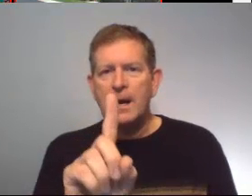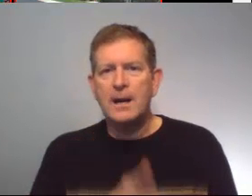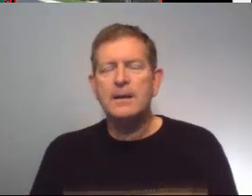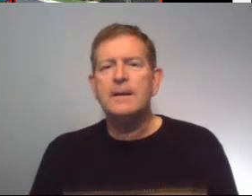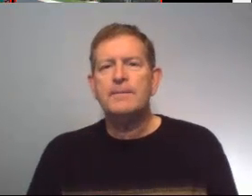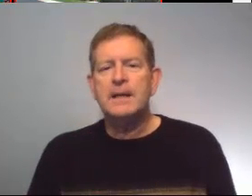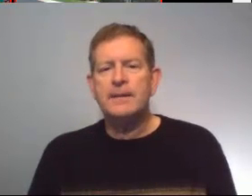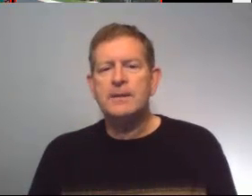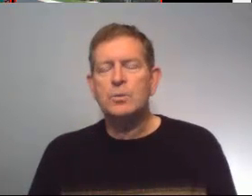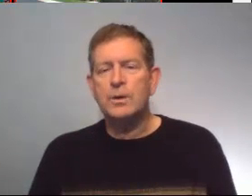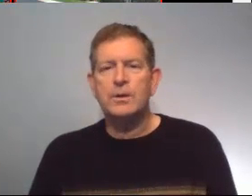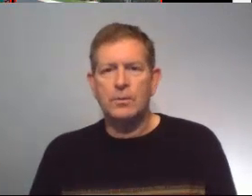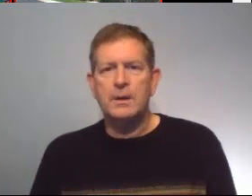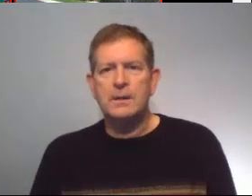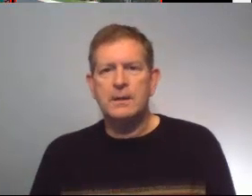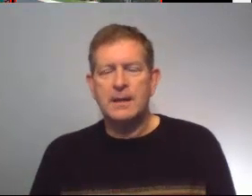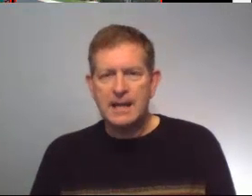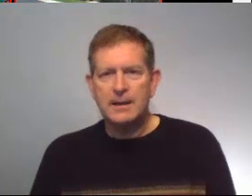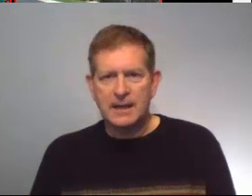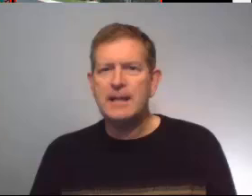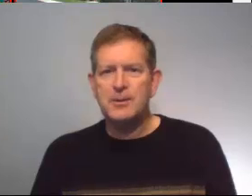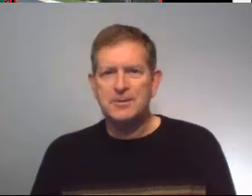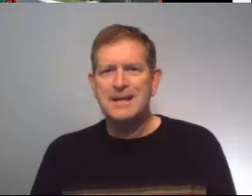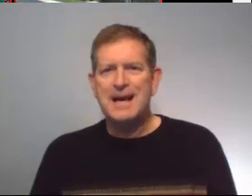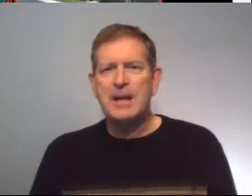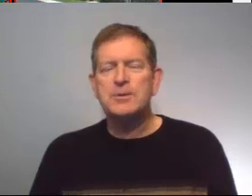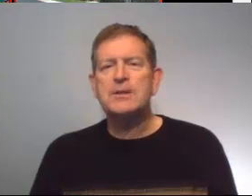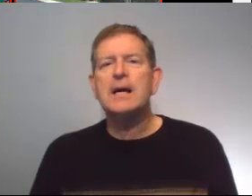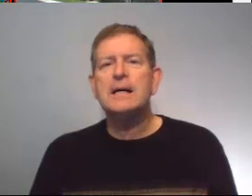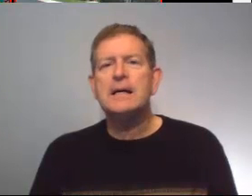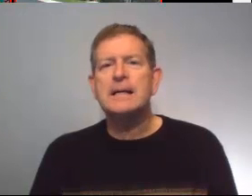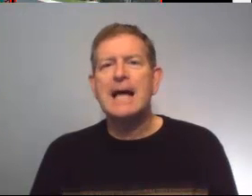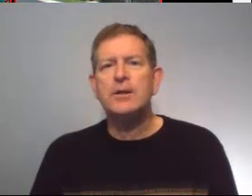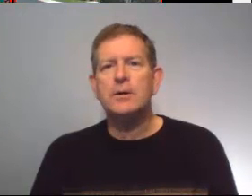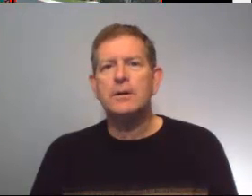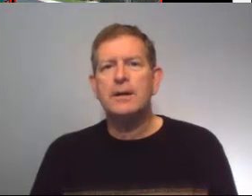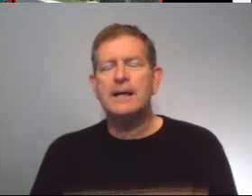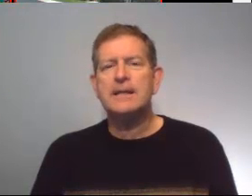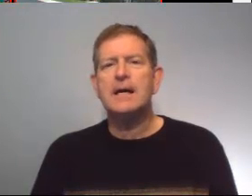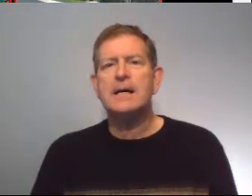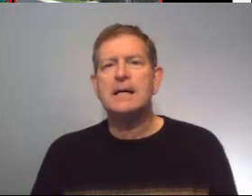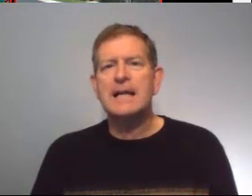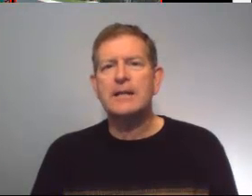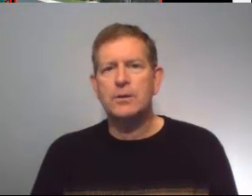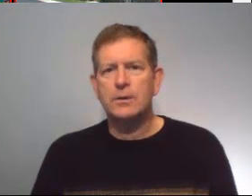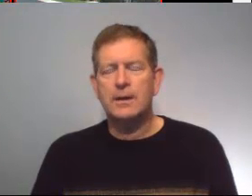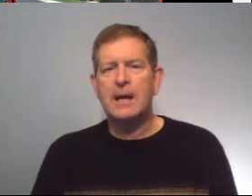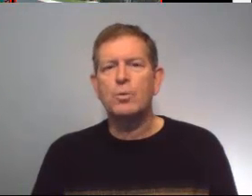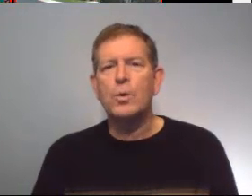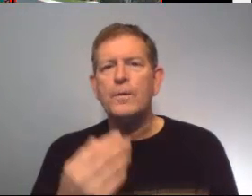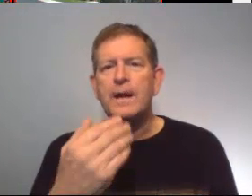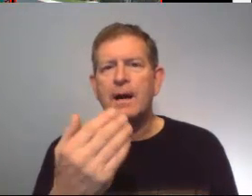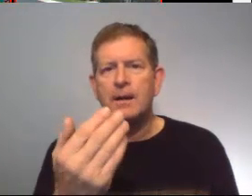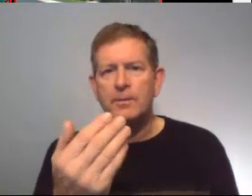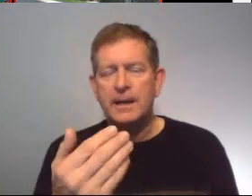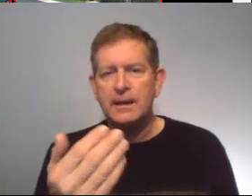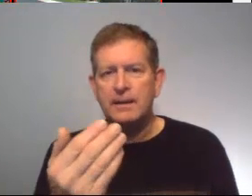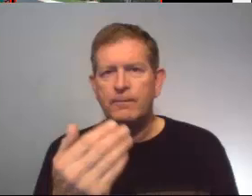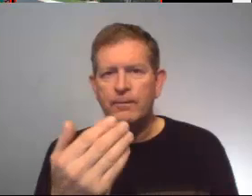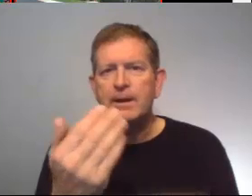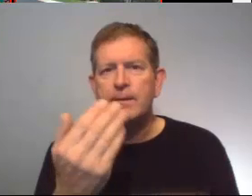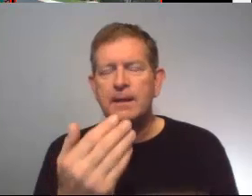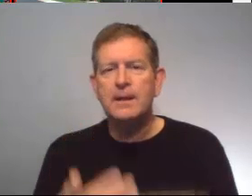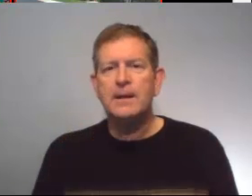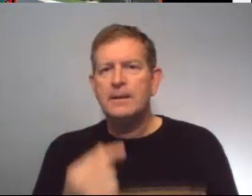one R in this word radio, I don't just say radio, I say radio. I roll the R a little bit.